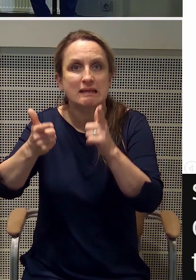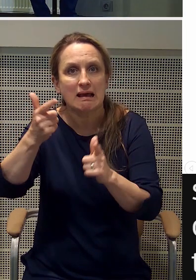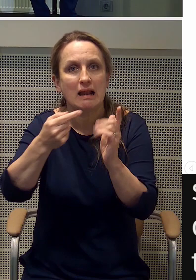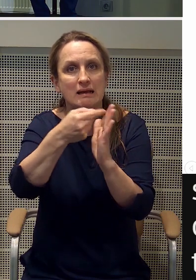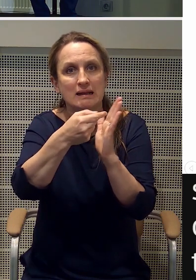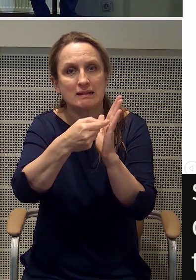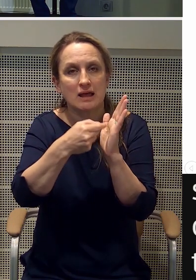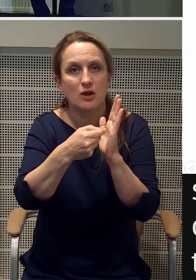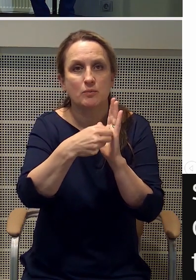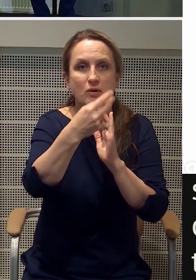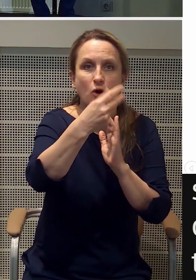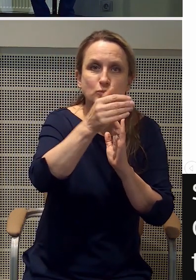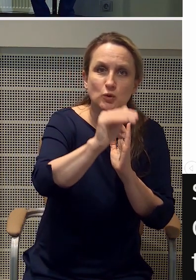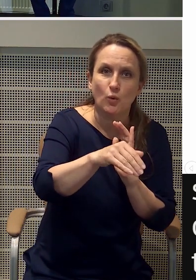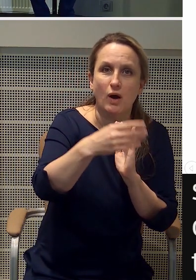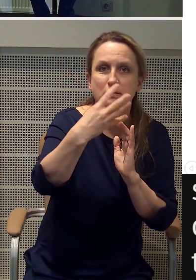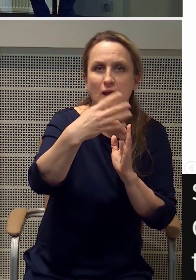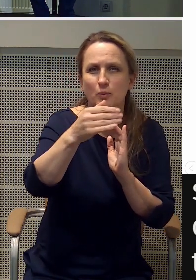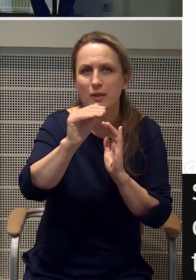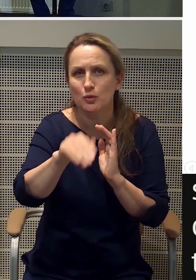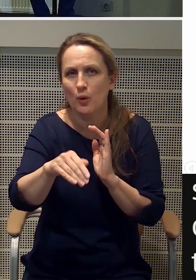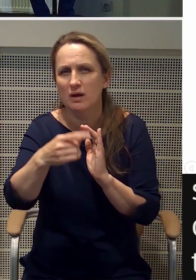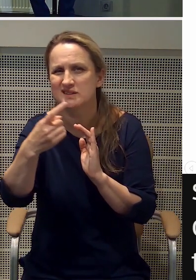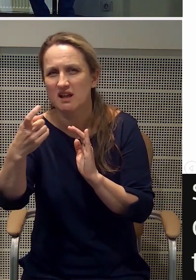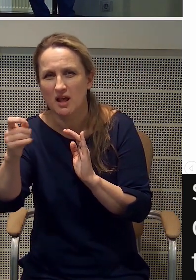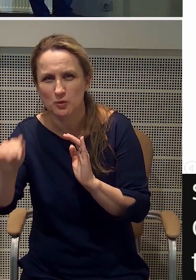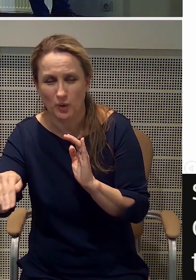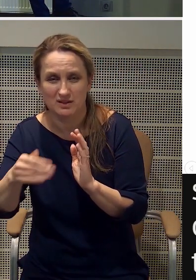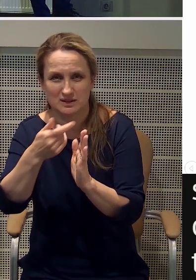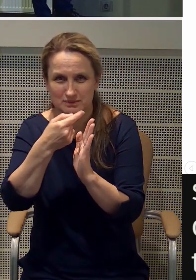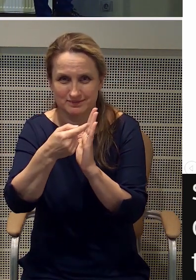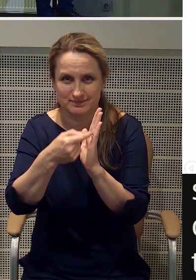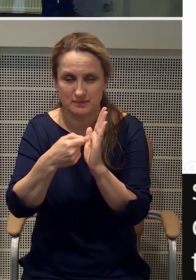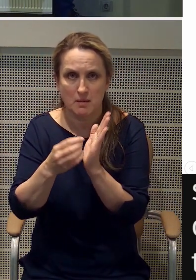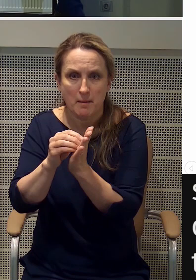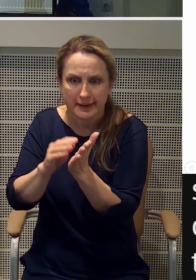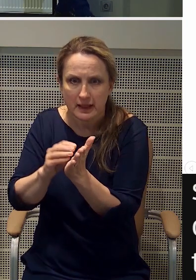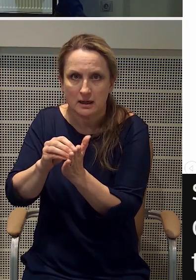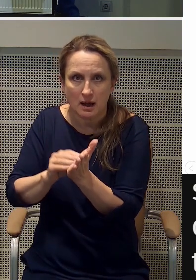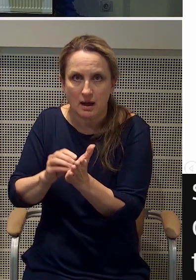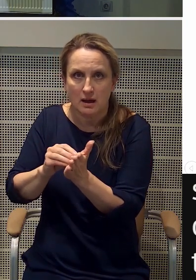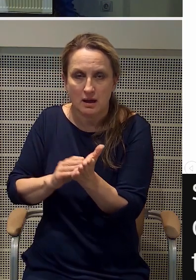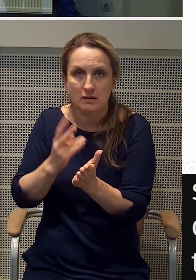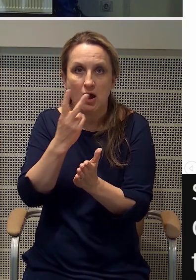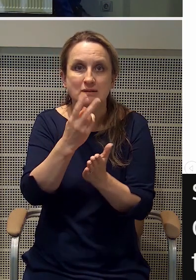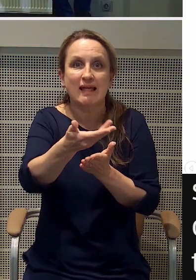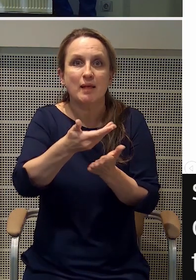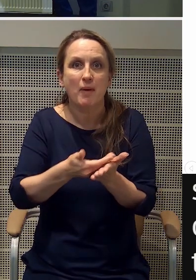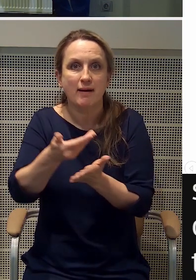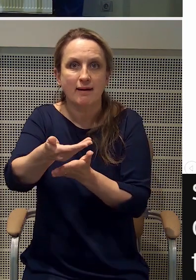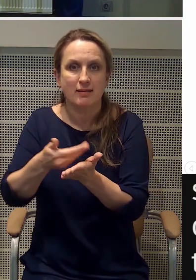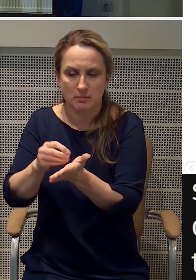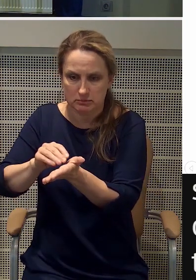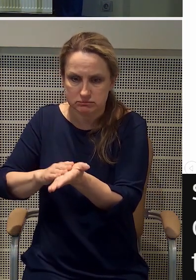I'm very happy that Marika also showed us the actual criteria before, 20,000,